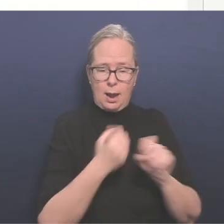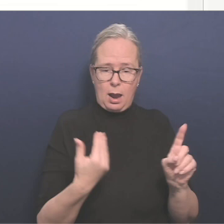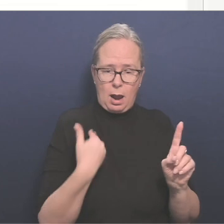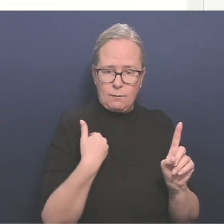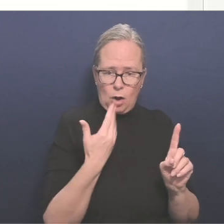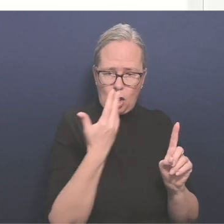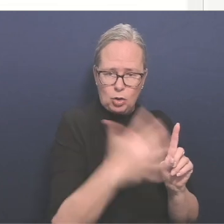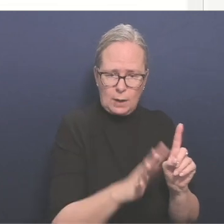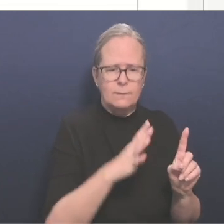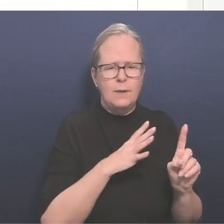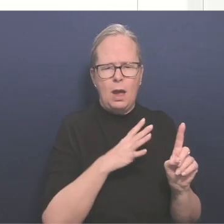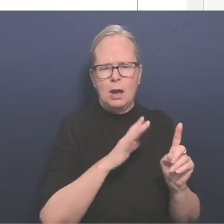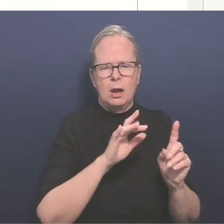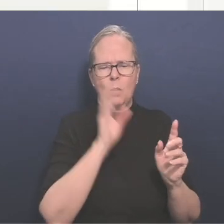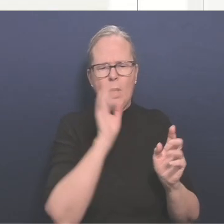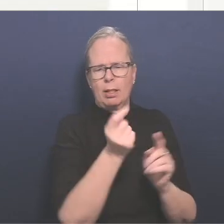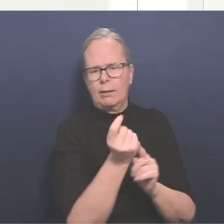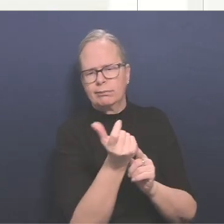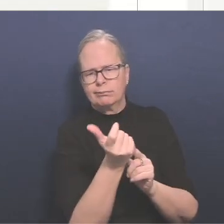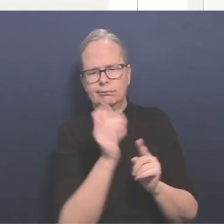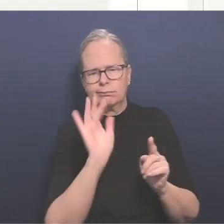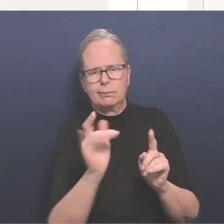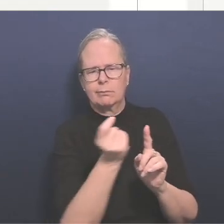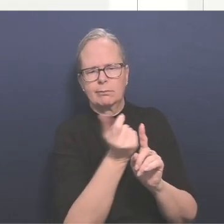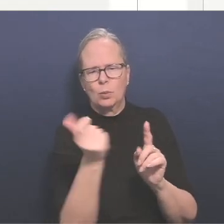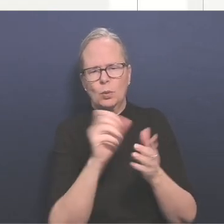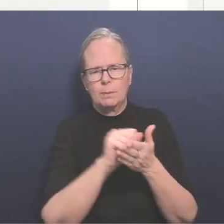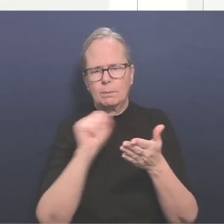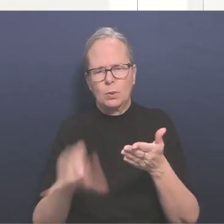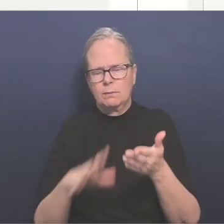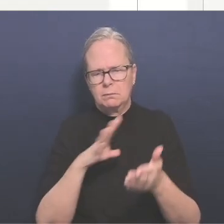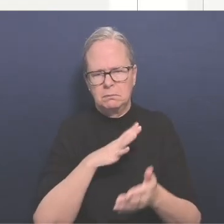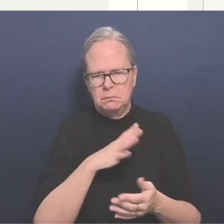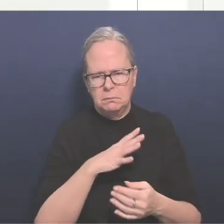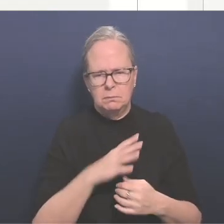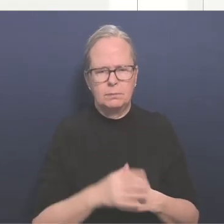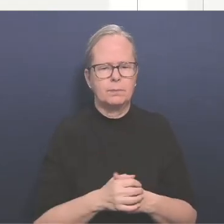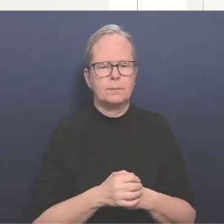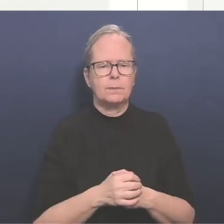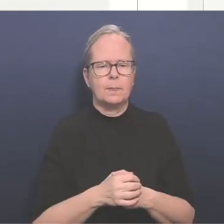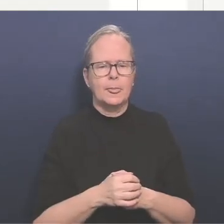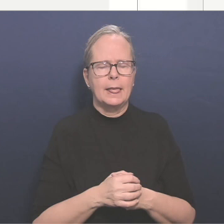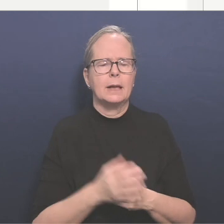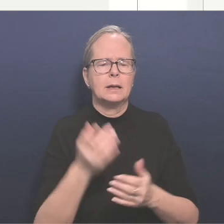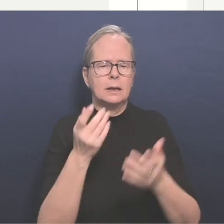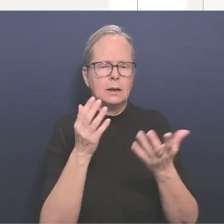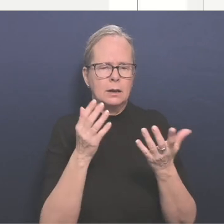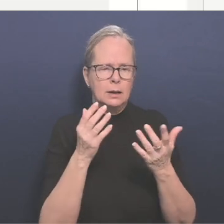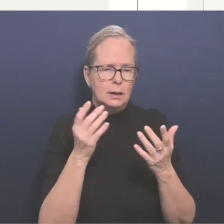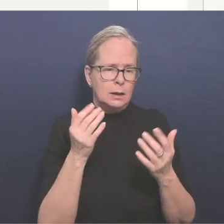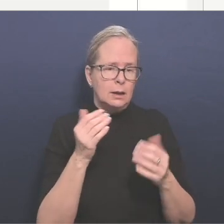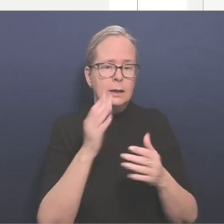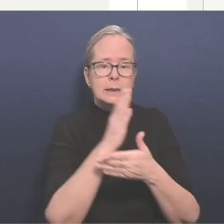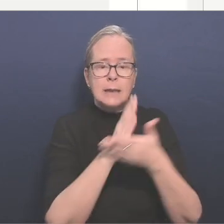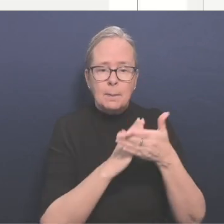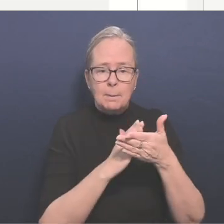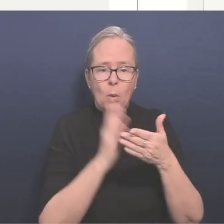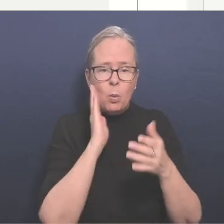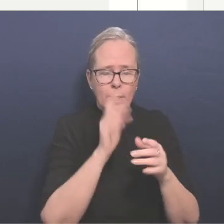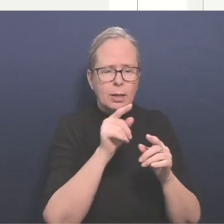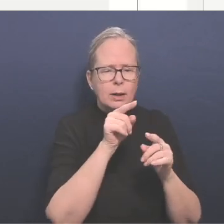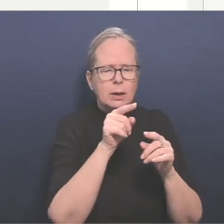the tool. Then also, if for instance you are going to be meeting the